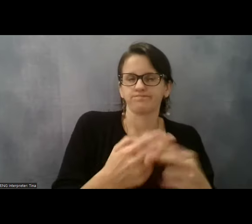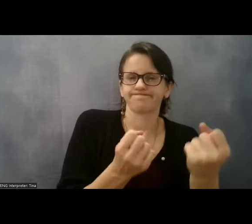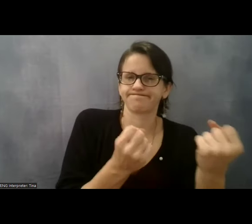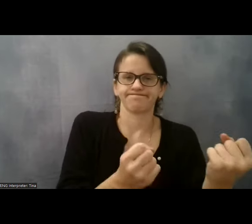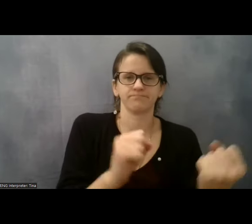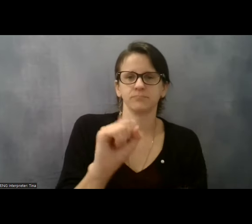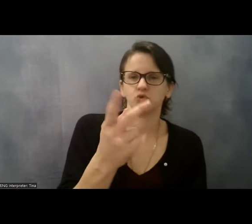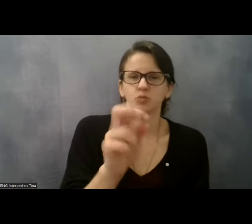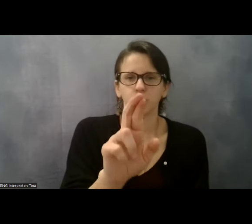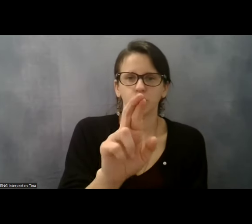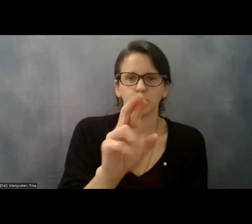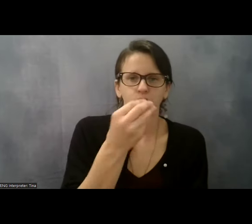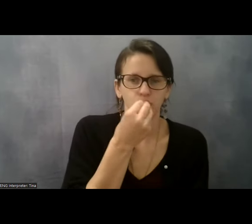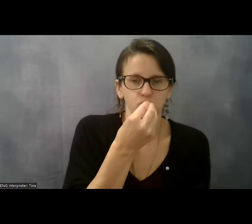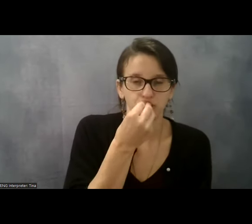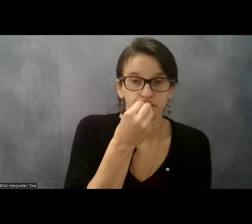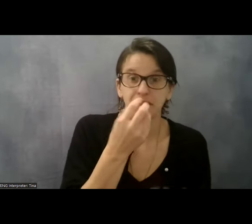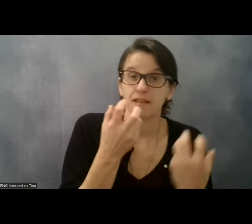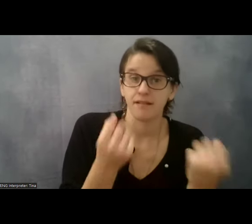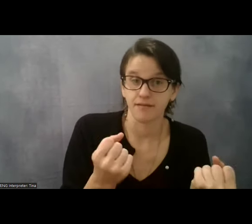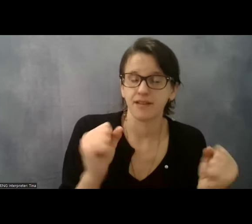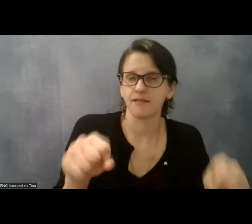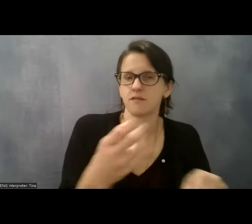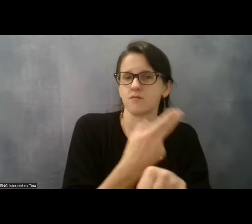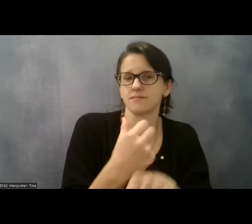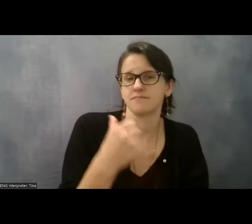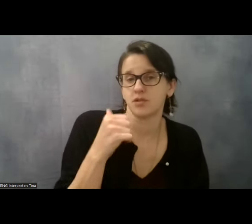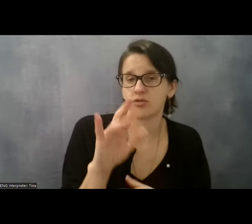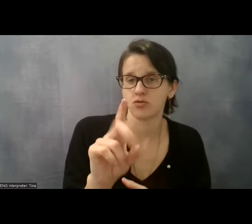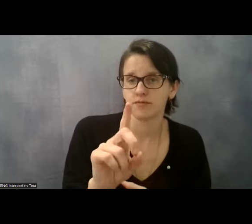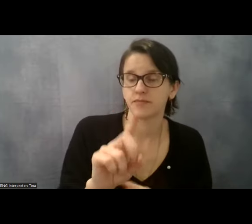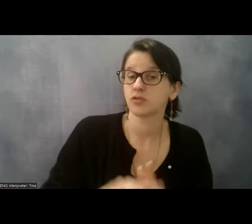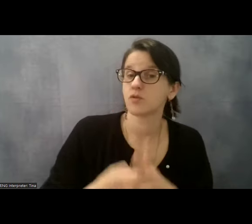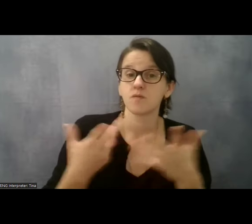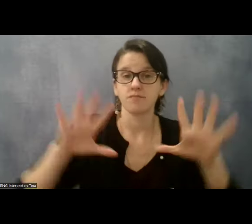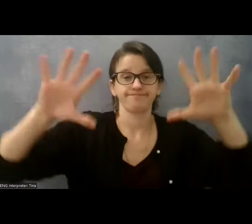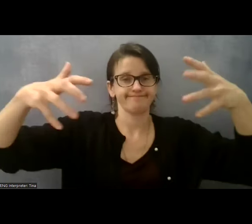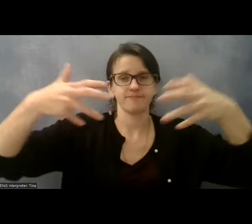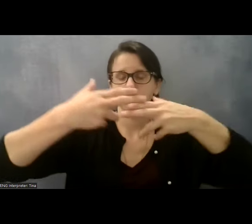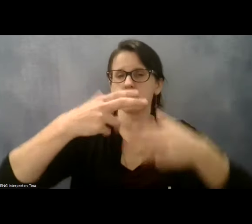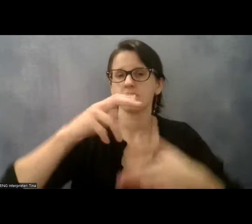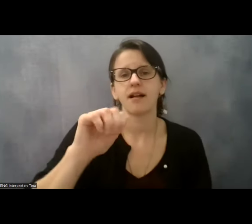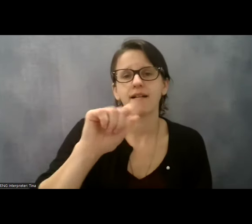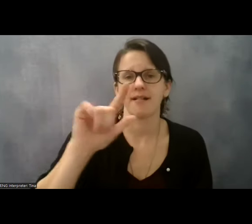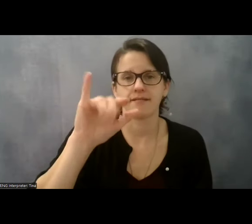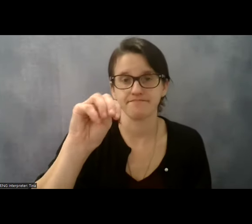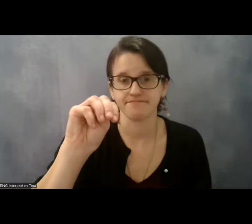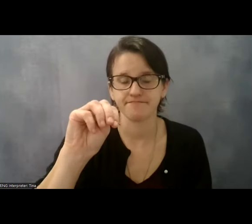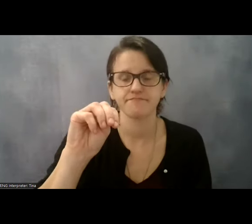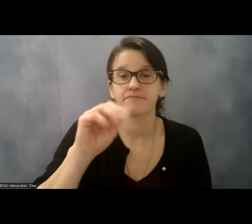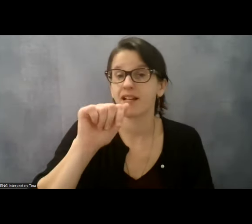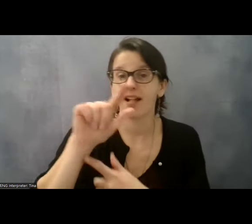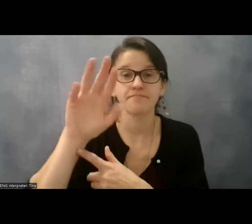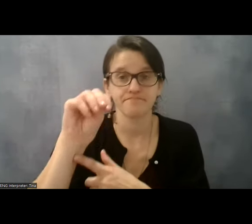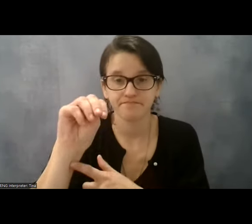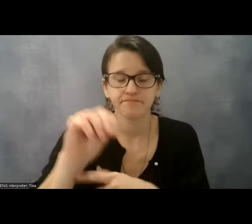you can grow in your backyard. And I want to start with alliums. Alliums are onions and leeks and chives and